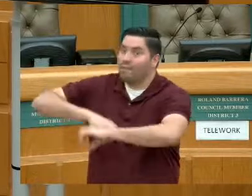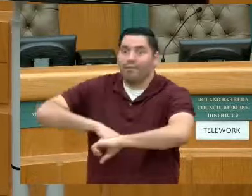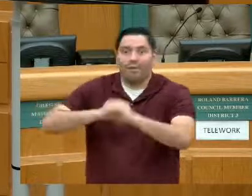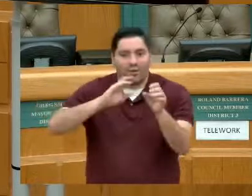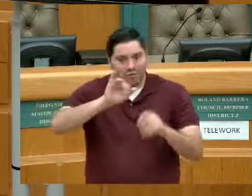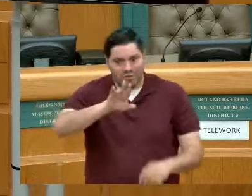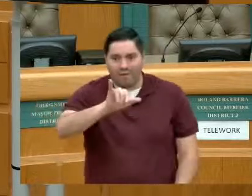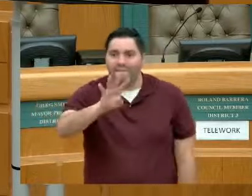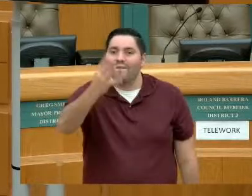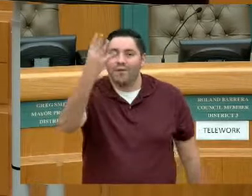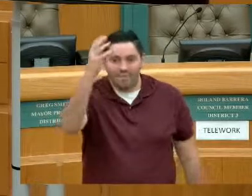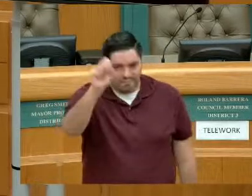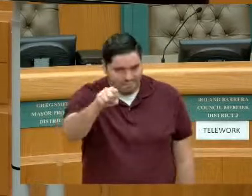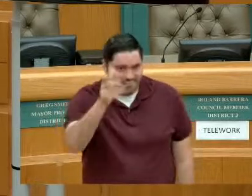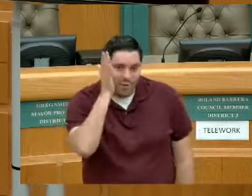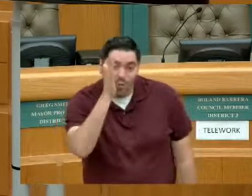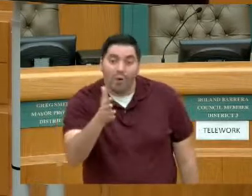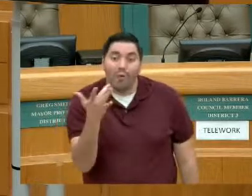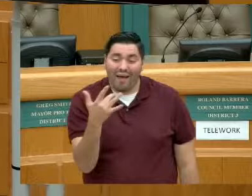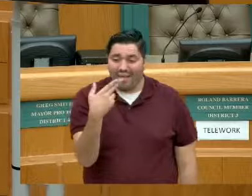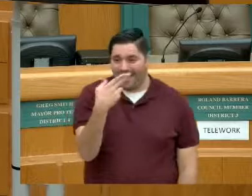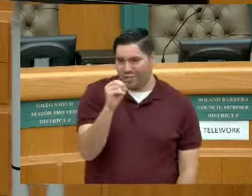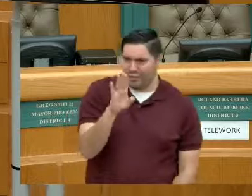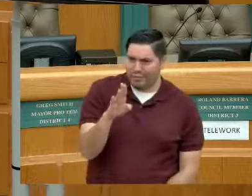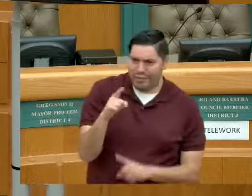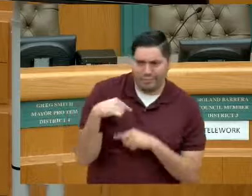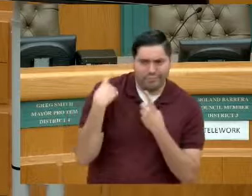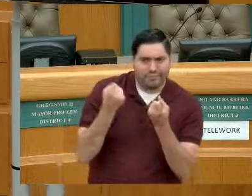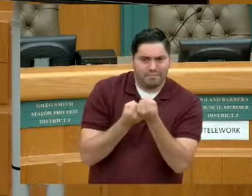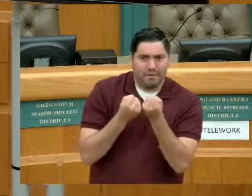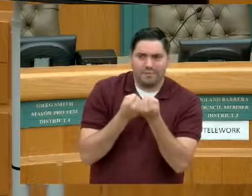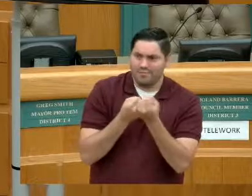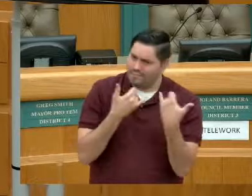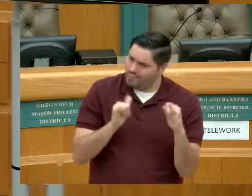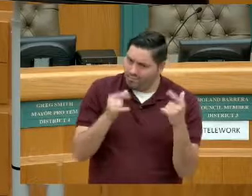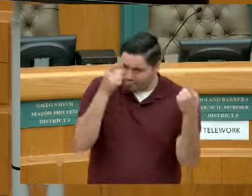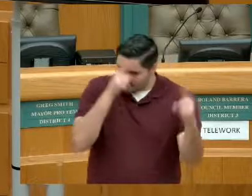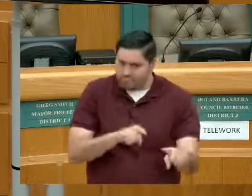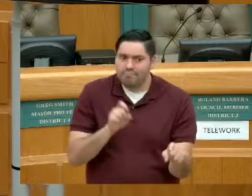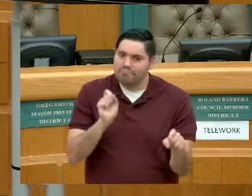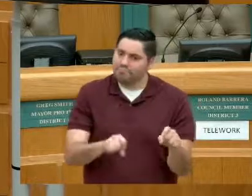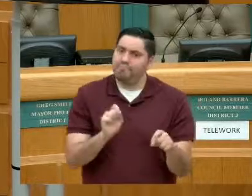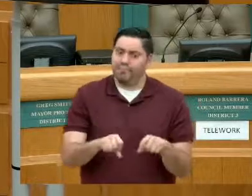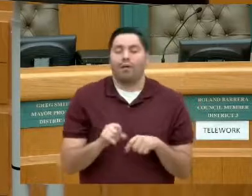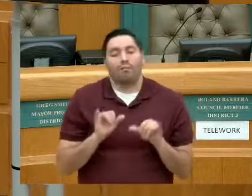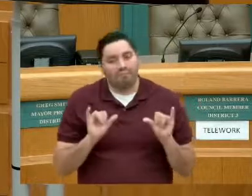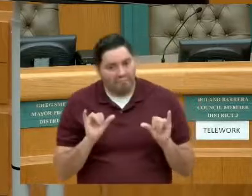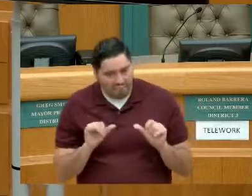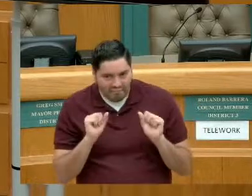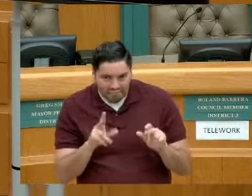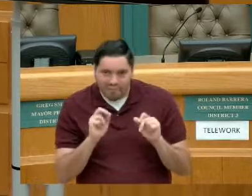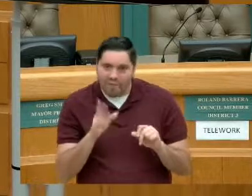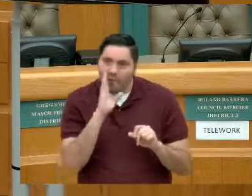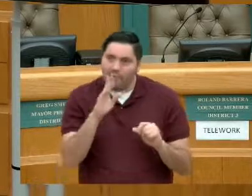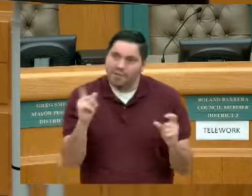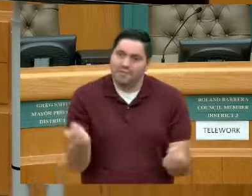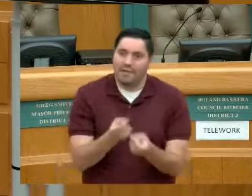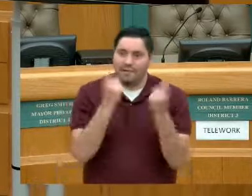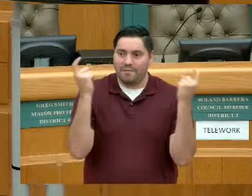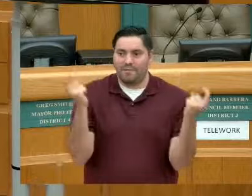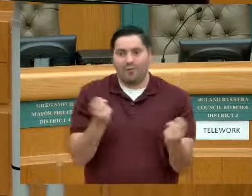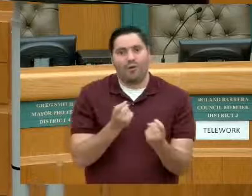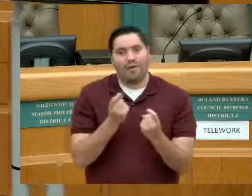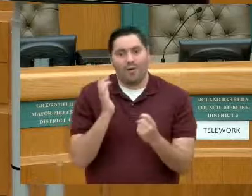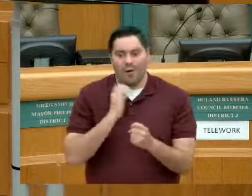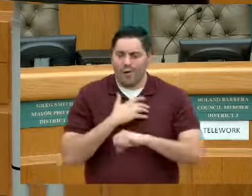will have a fireworks on the 4th of July. HEB has been a wonderful sponsor over the years, and they're back on board again this